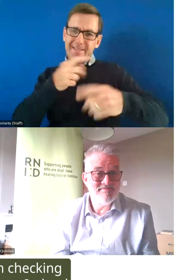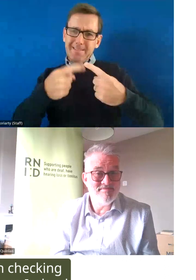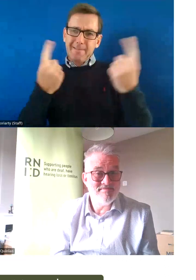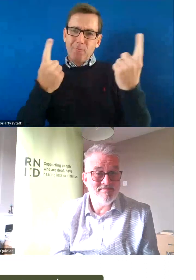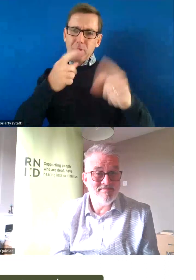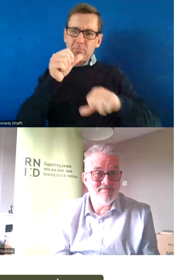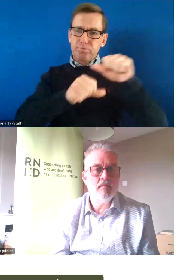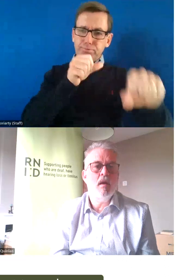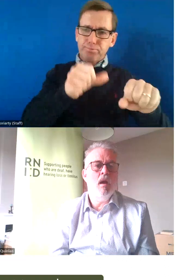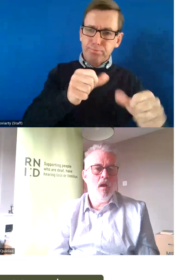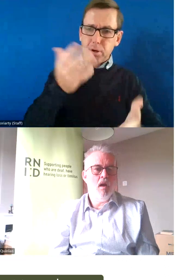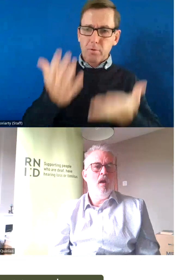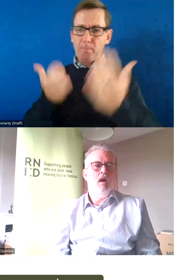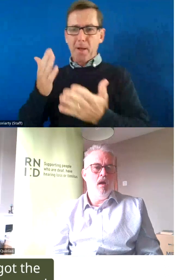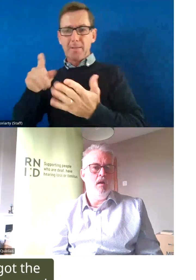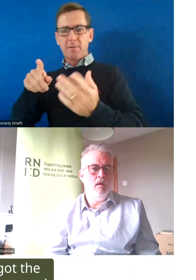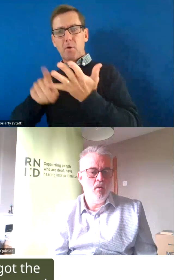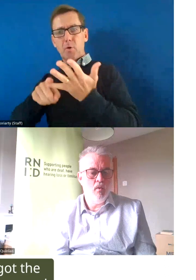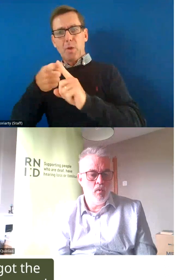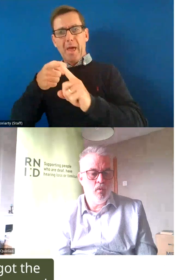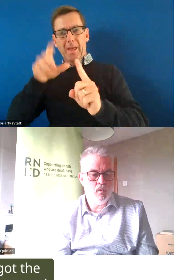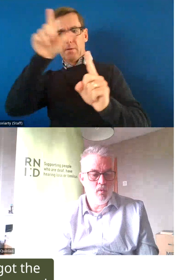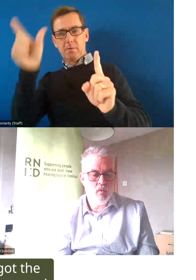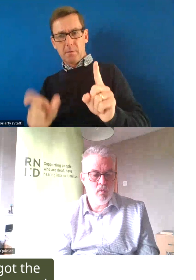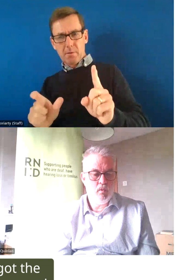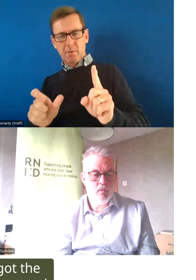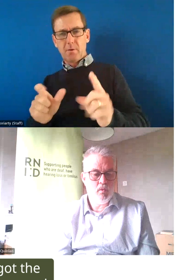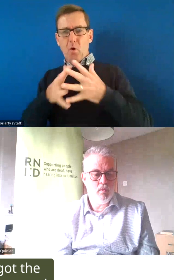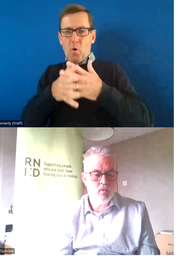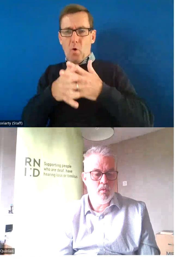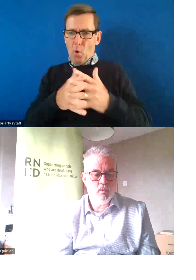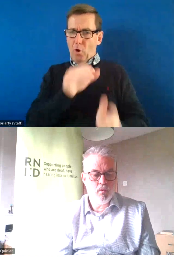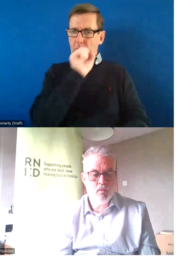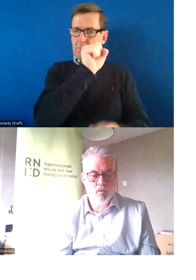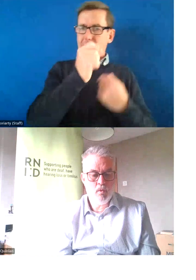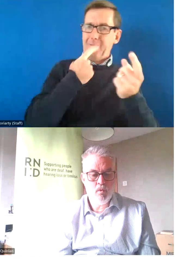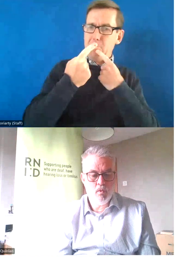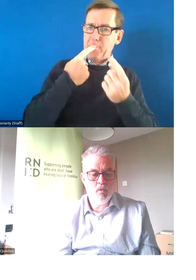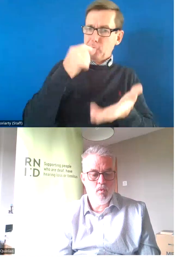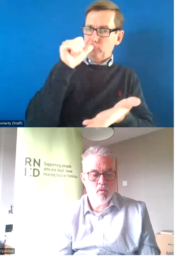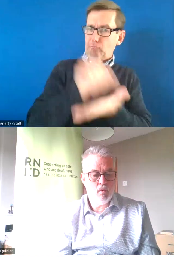in Northern Ireland to check our website just to make sure that you've got the information you need.